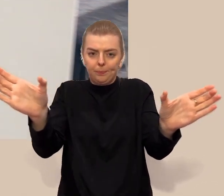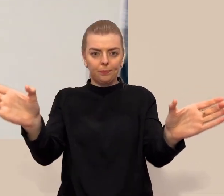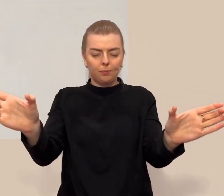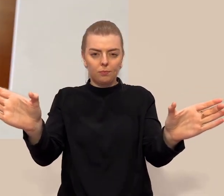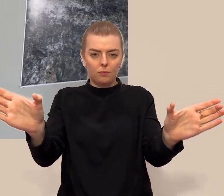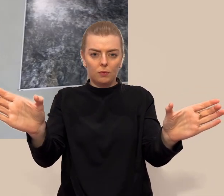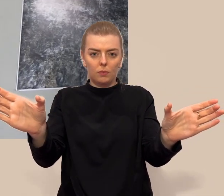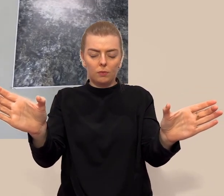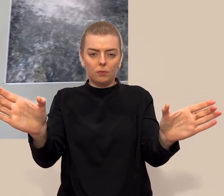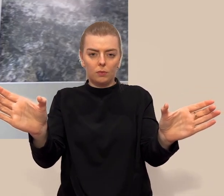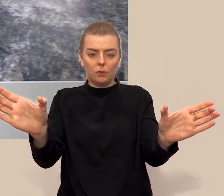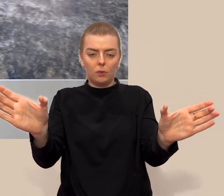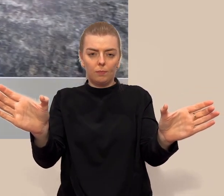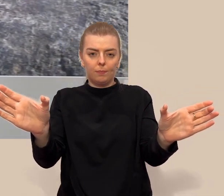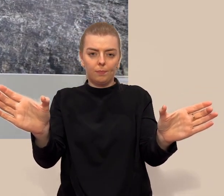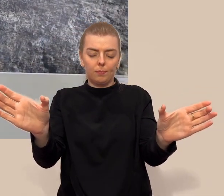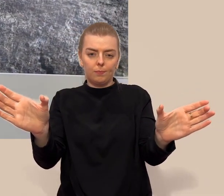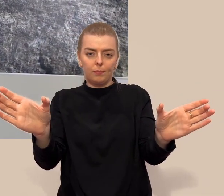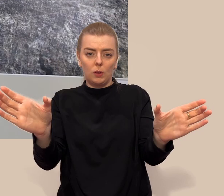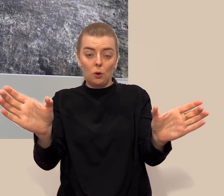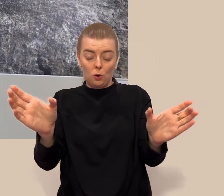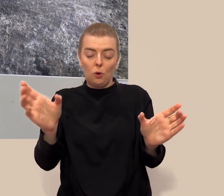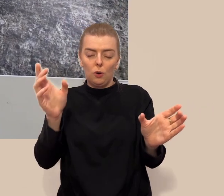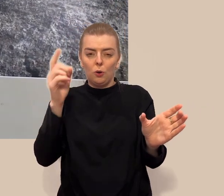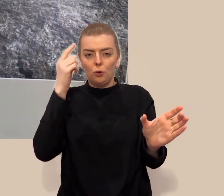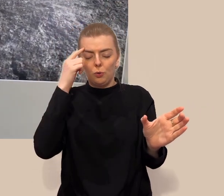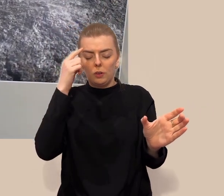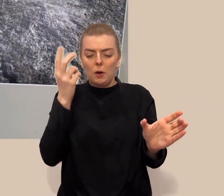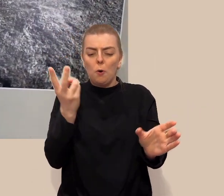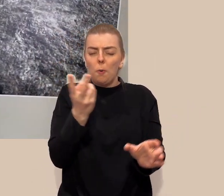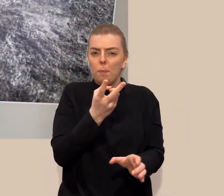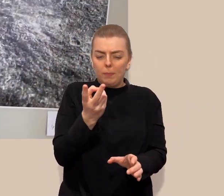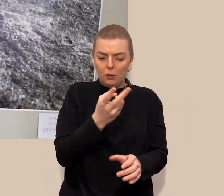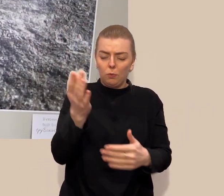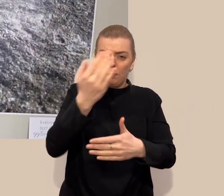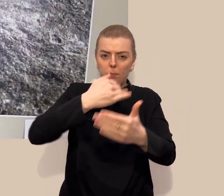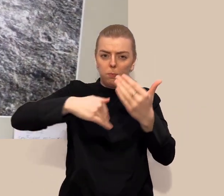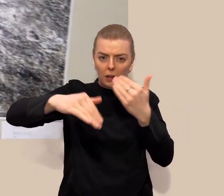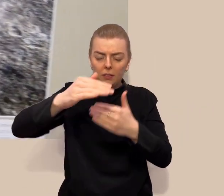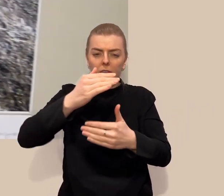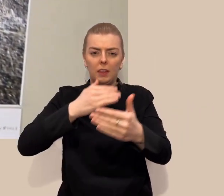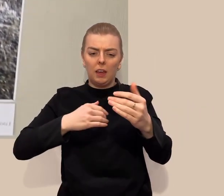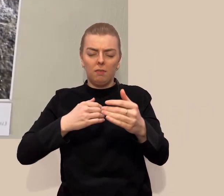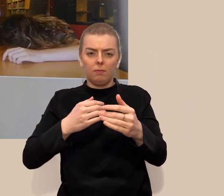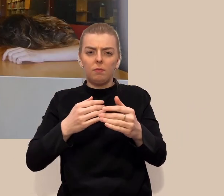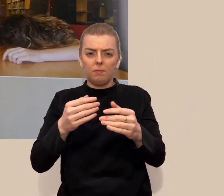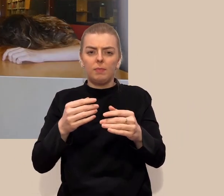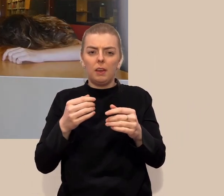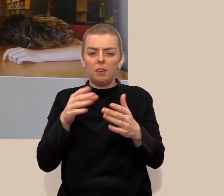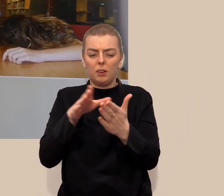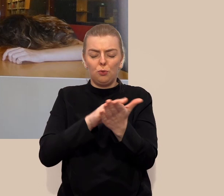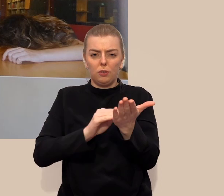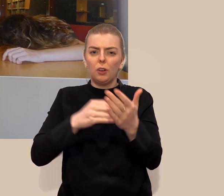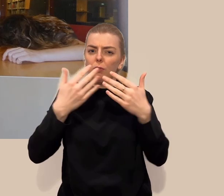zones that are a bit more serious thematically. I think it's the mix between the joy and